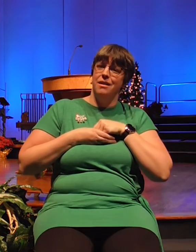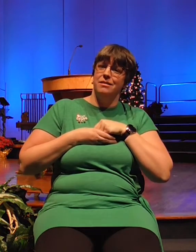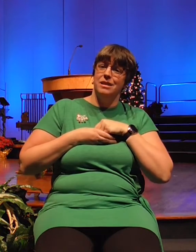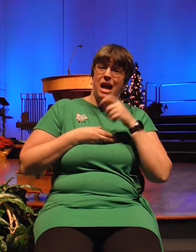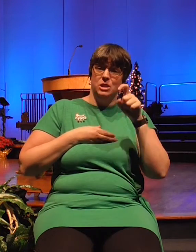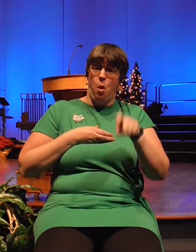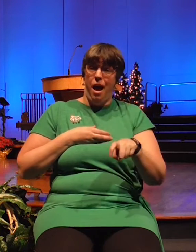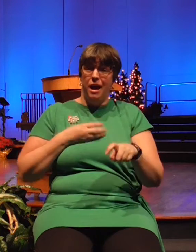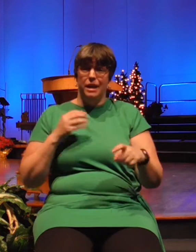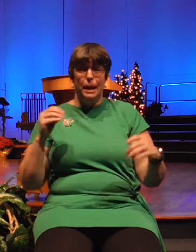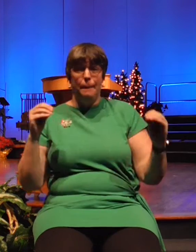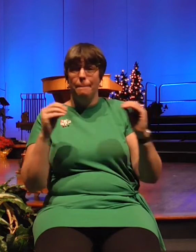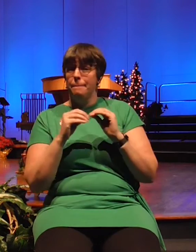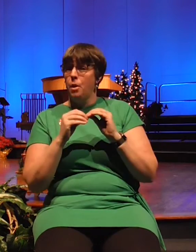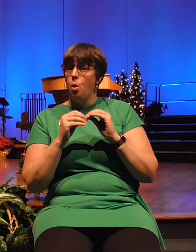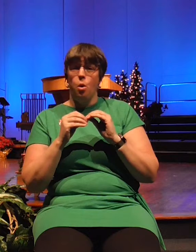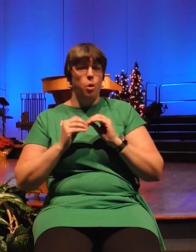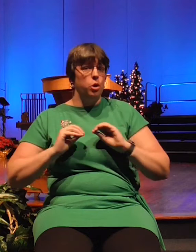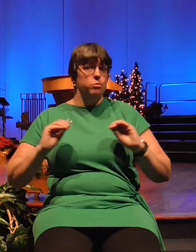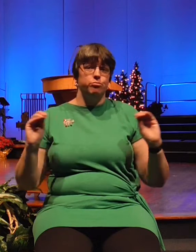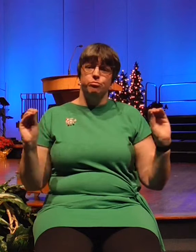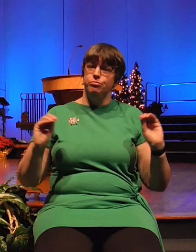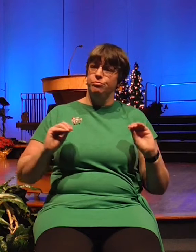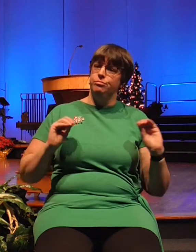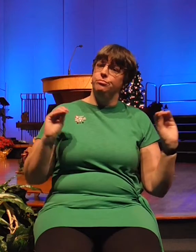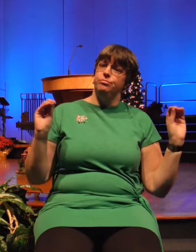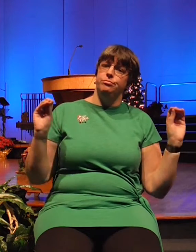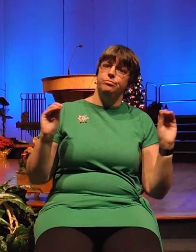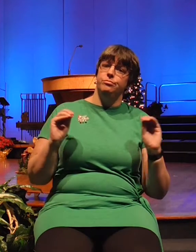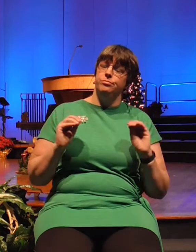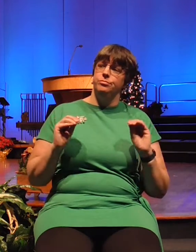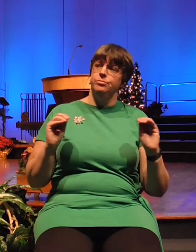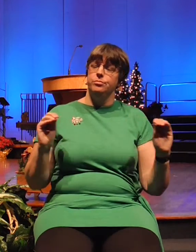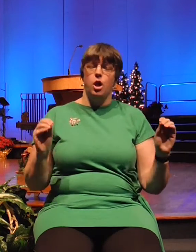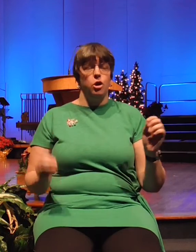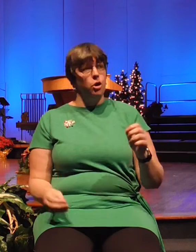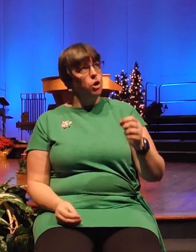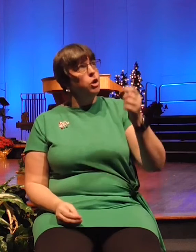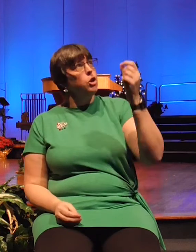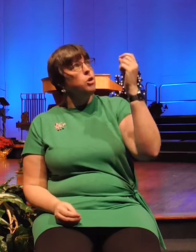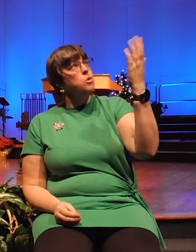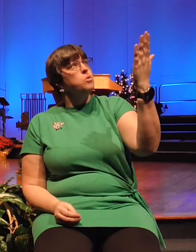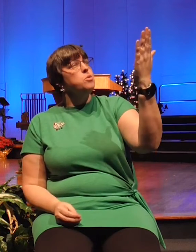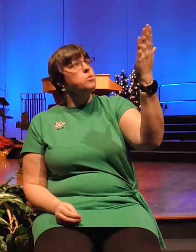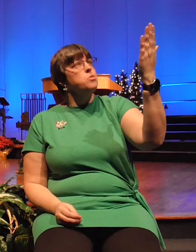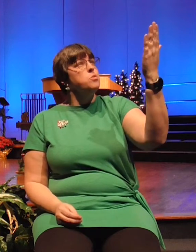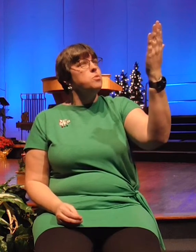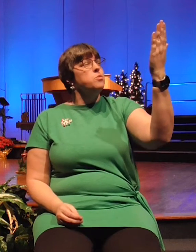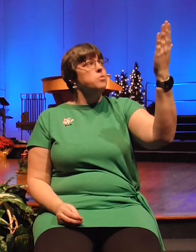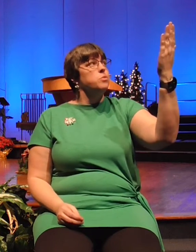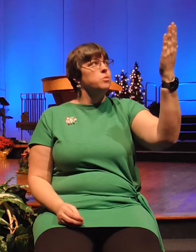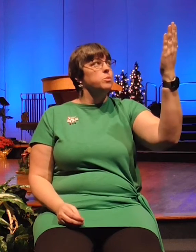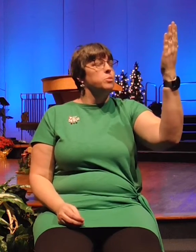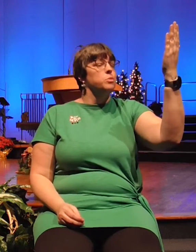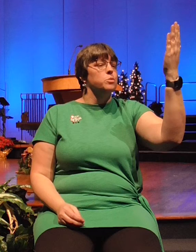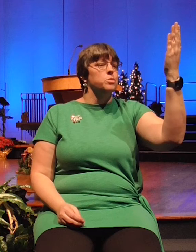There is nothing else I need. You